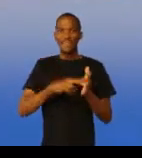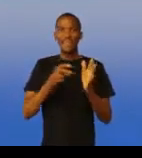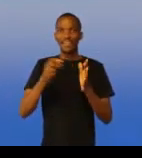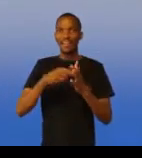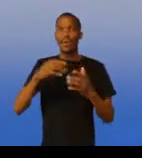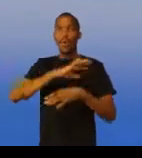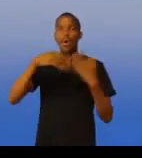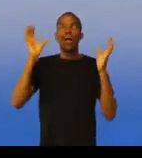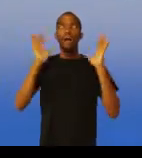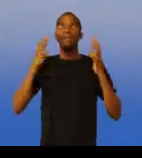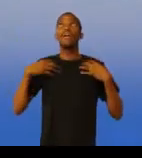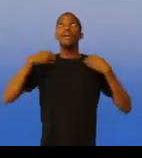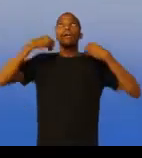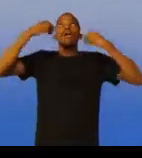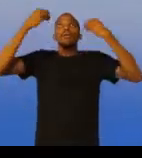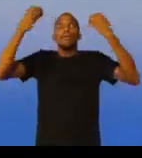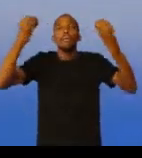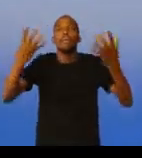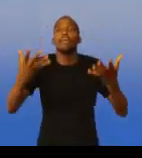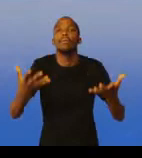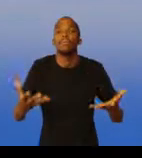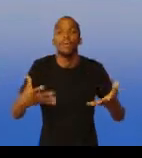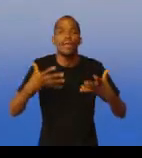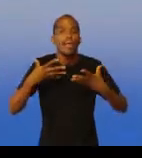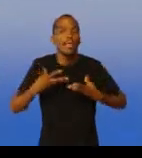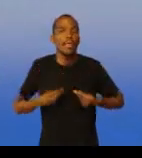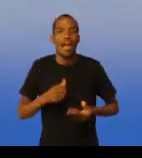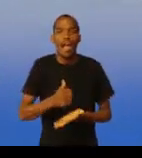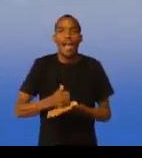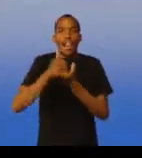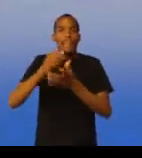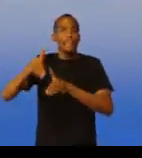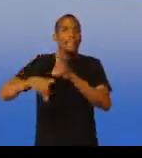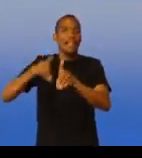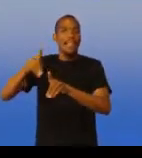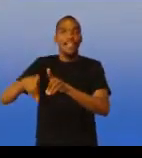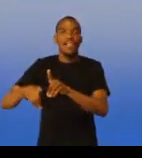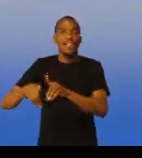There are more blessings coming into my life because I have helped somebody.